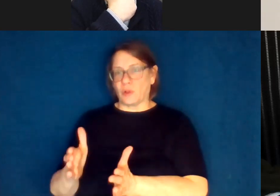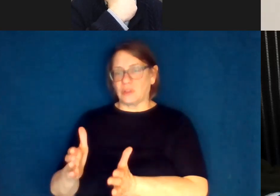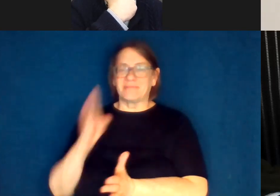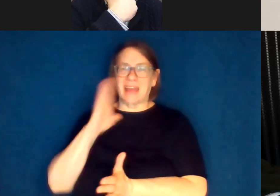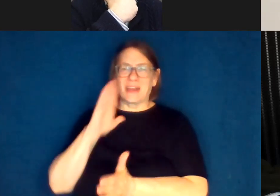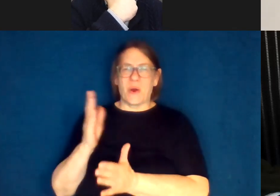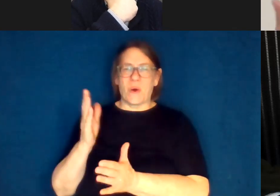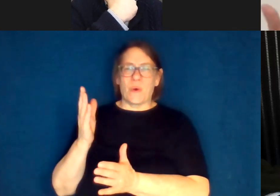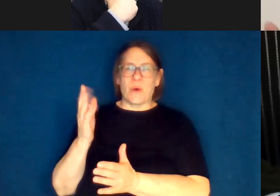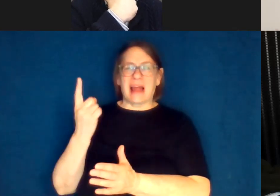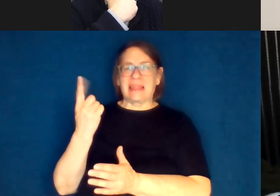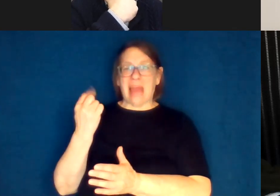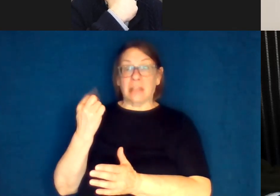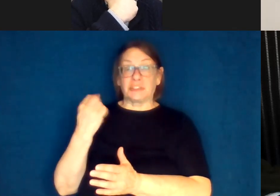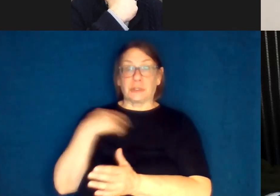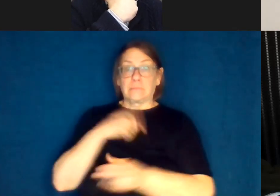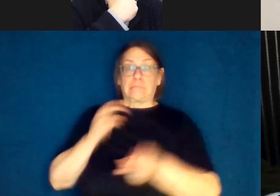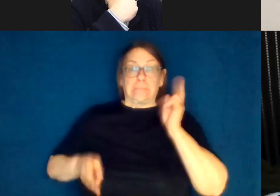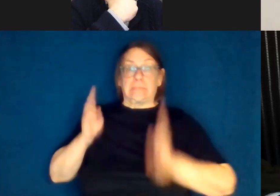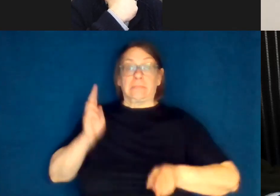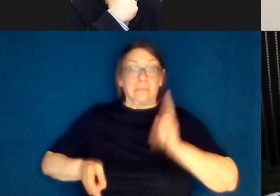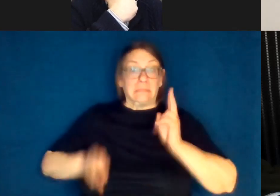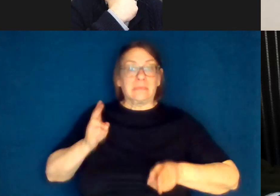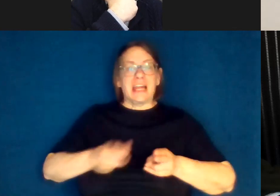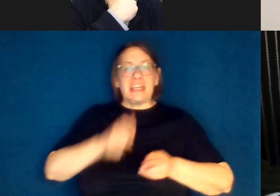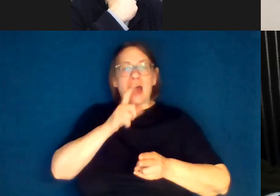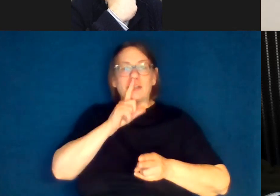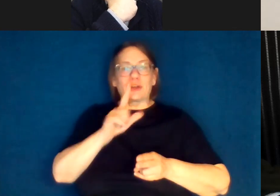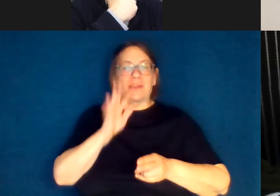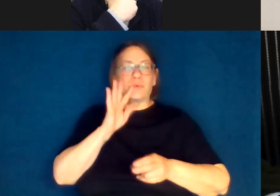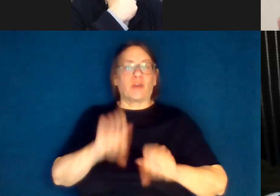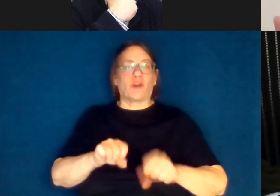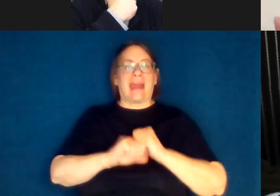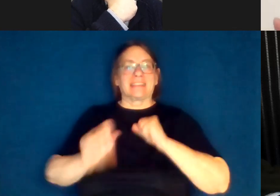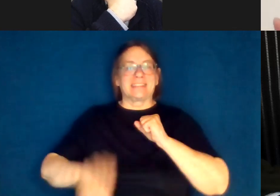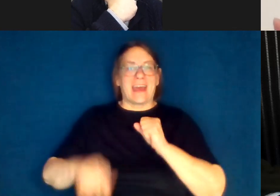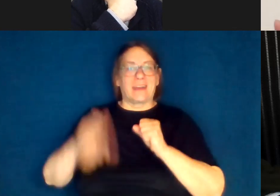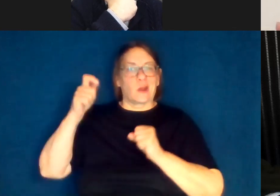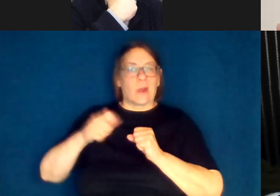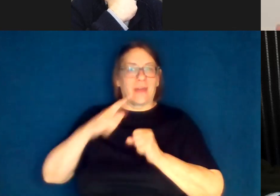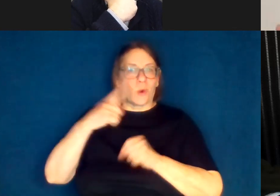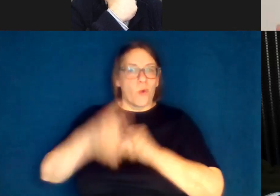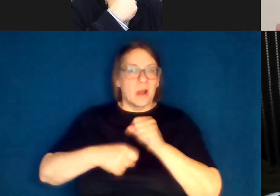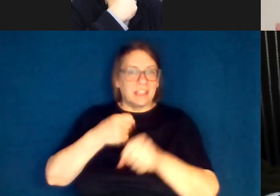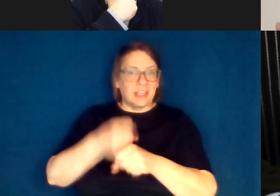a lightning speed because we weren't sure about whether or not the grant was going to be extended for another year.